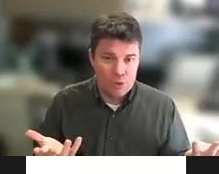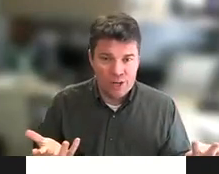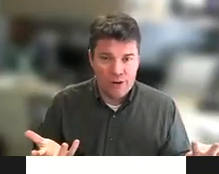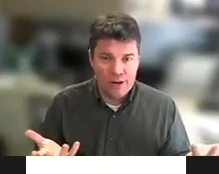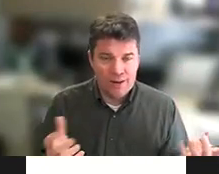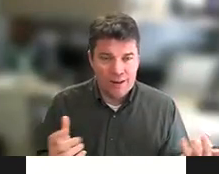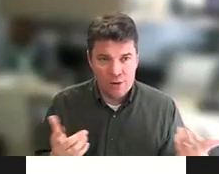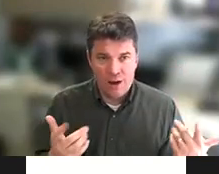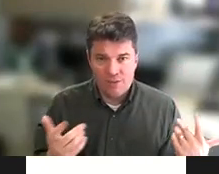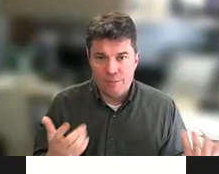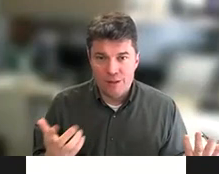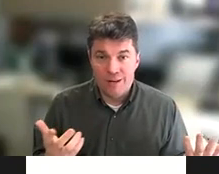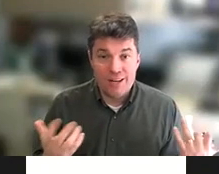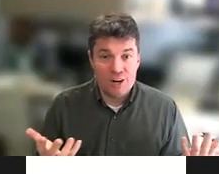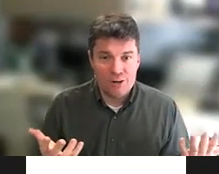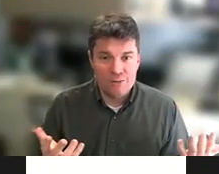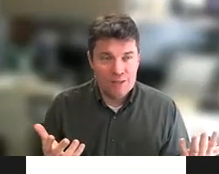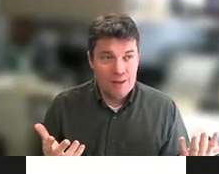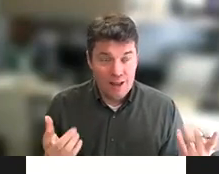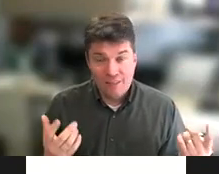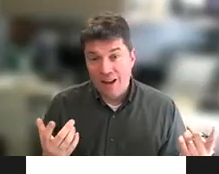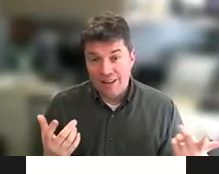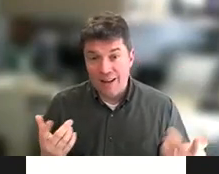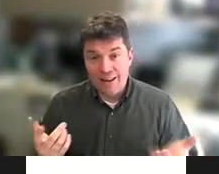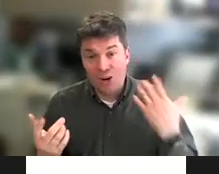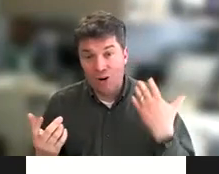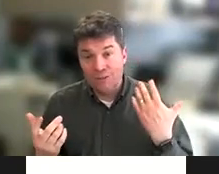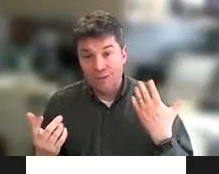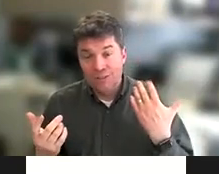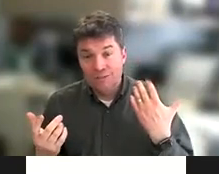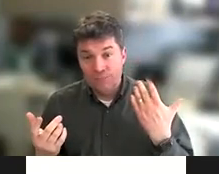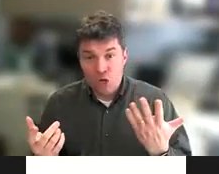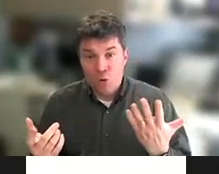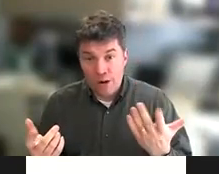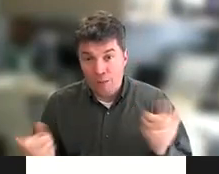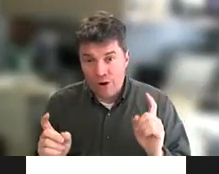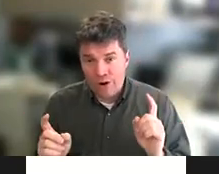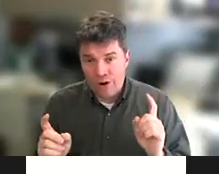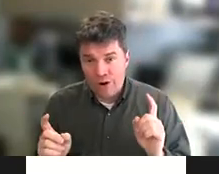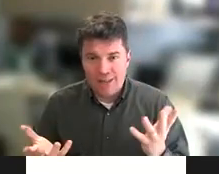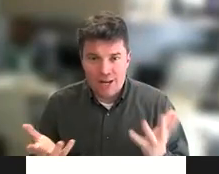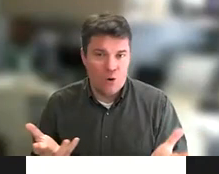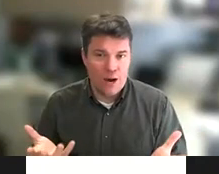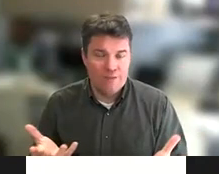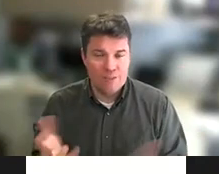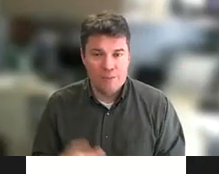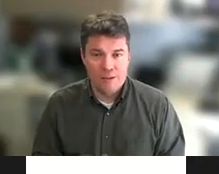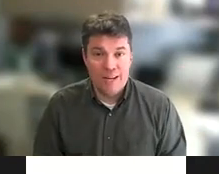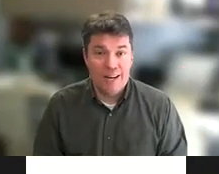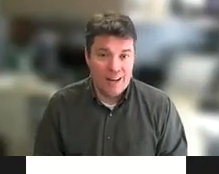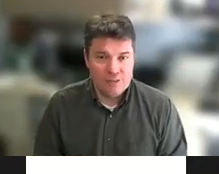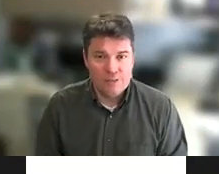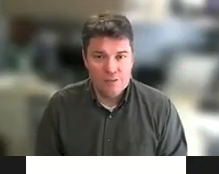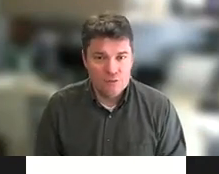some residual hearing. I do have some ability to hear. And the fact that I can hear you when I'm wearing hearing aids, I do have